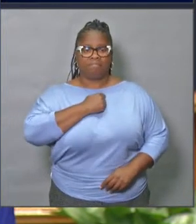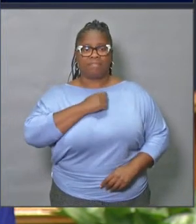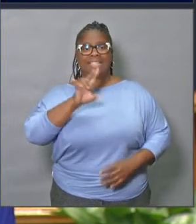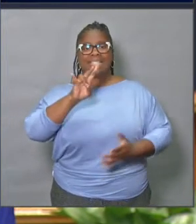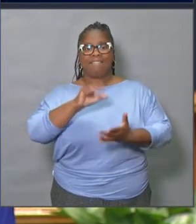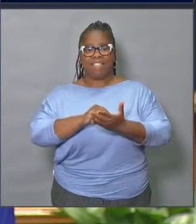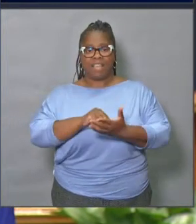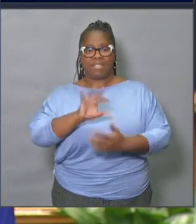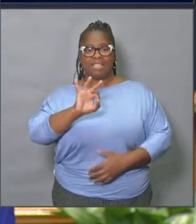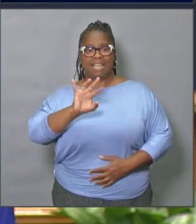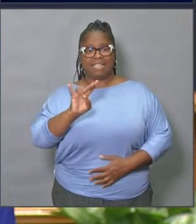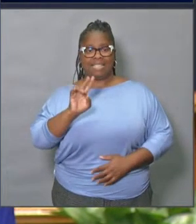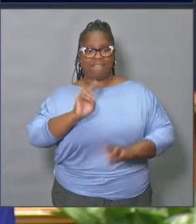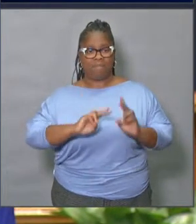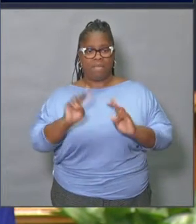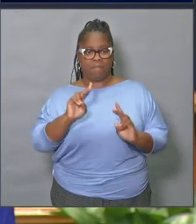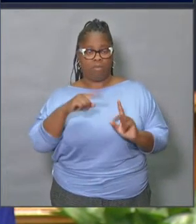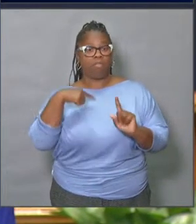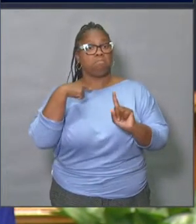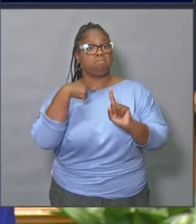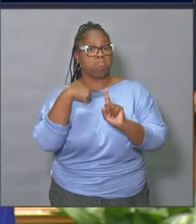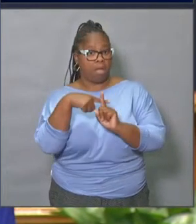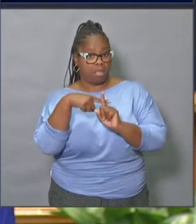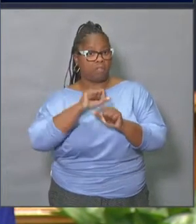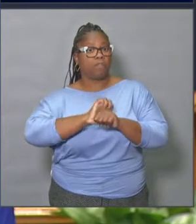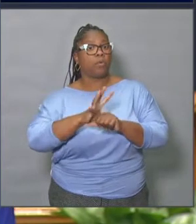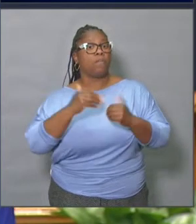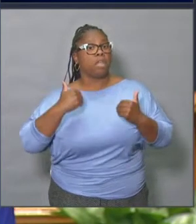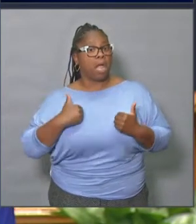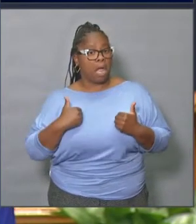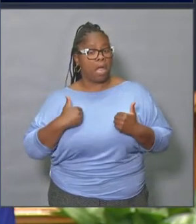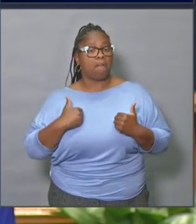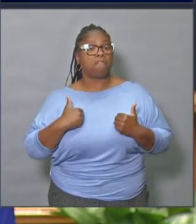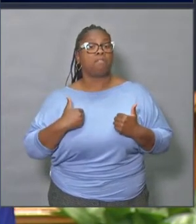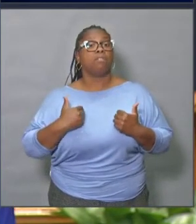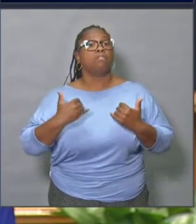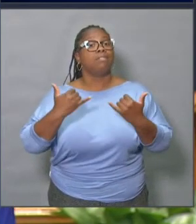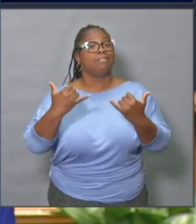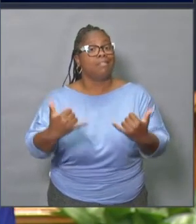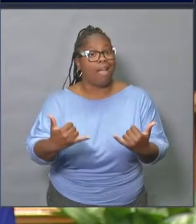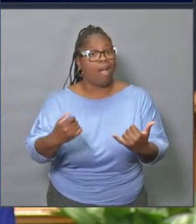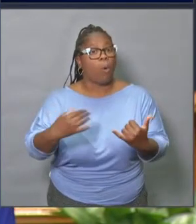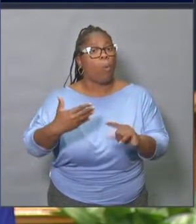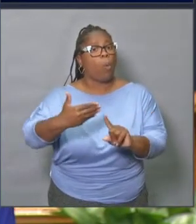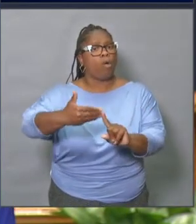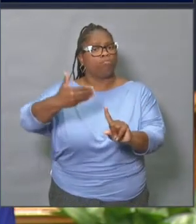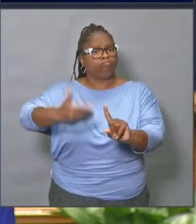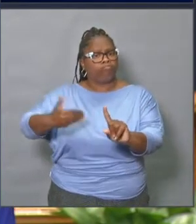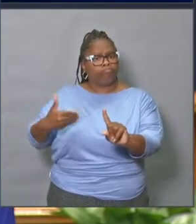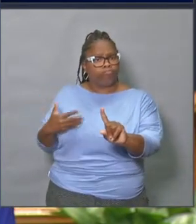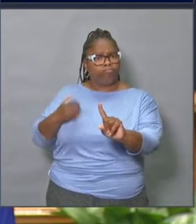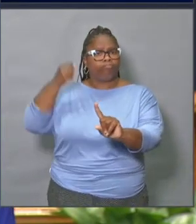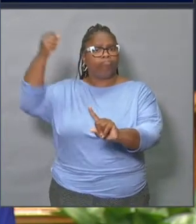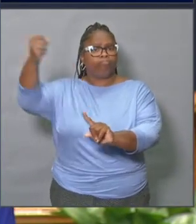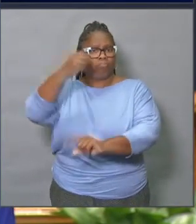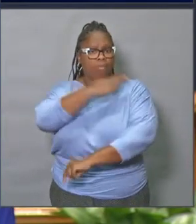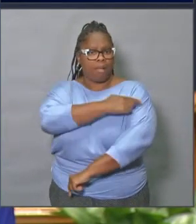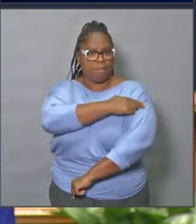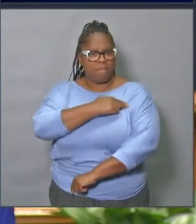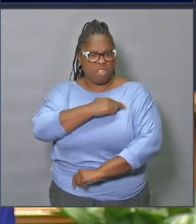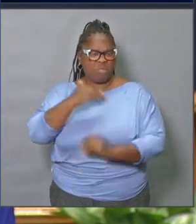7,097 people who have tested positive for COVID-19 have at some point during their illness been hospitalized, and this is